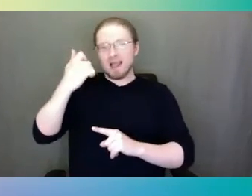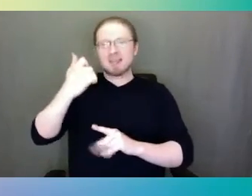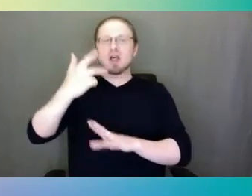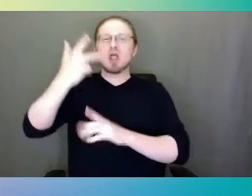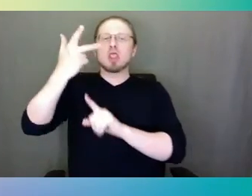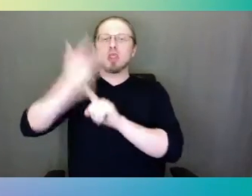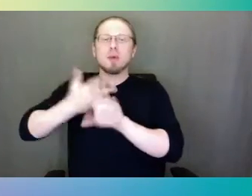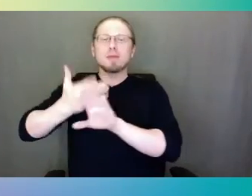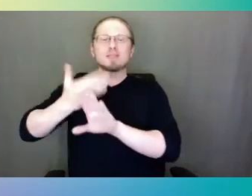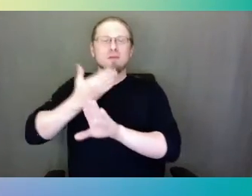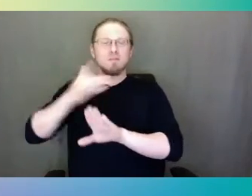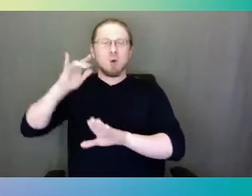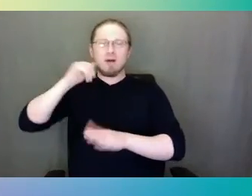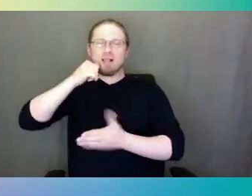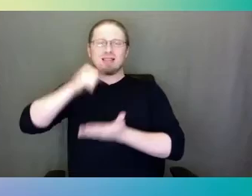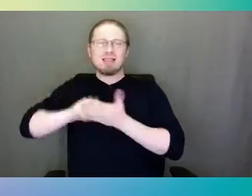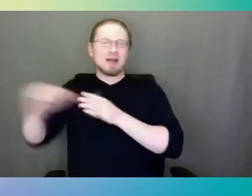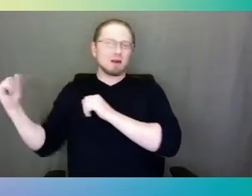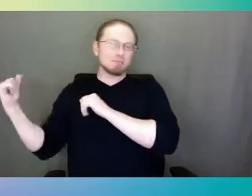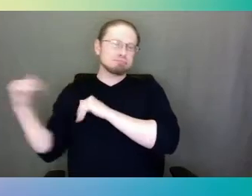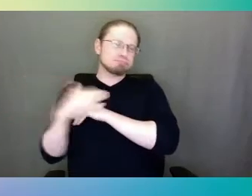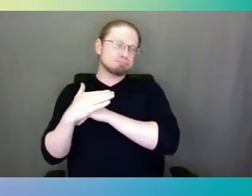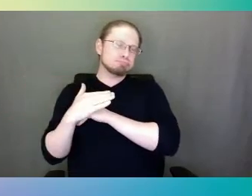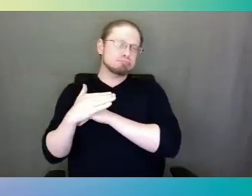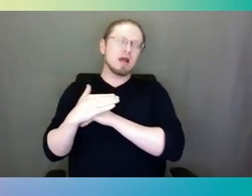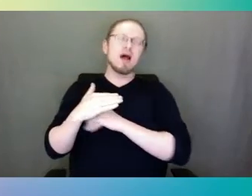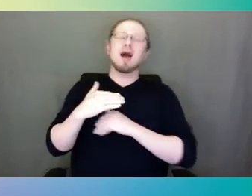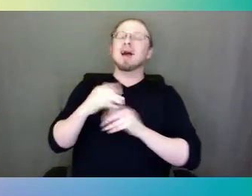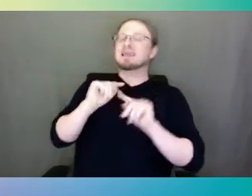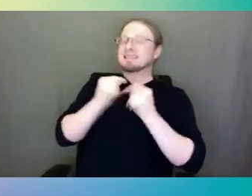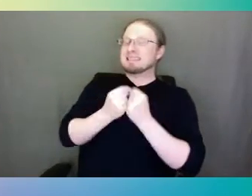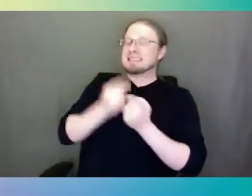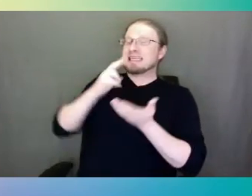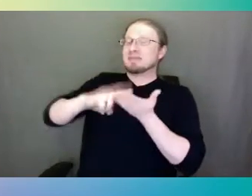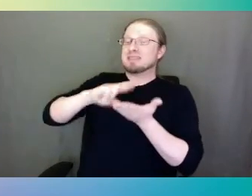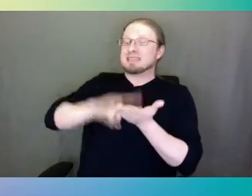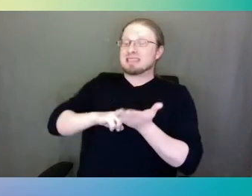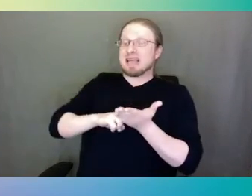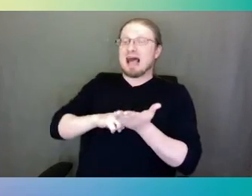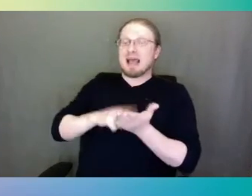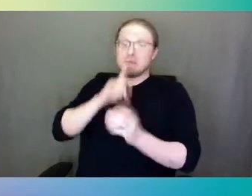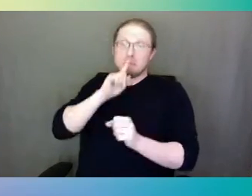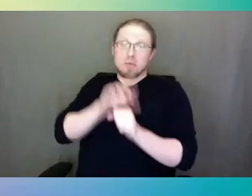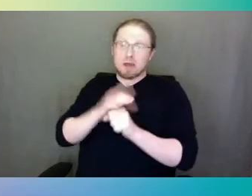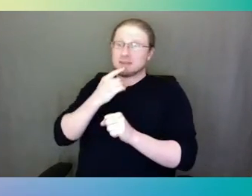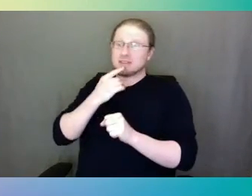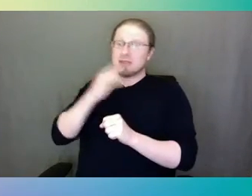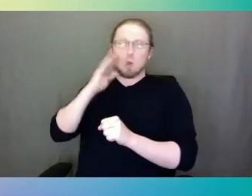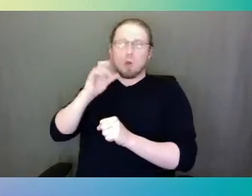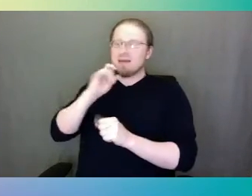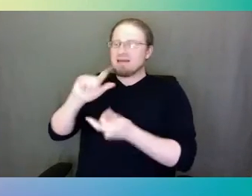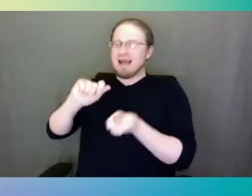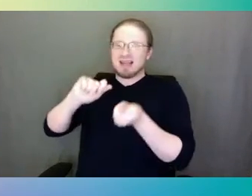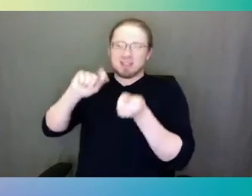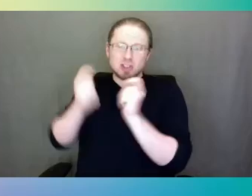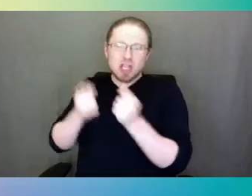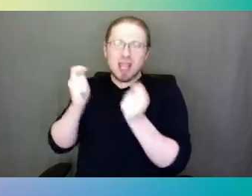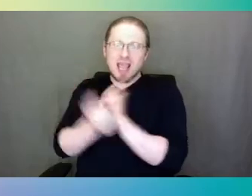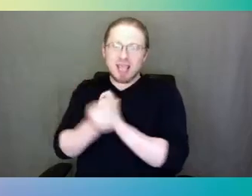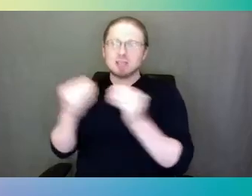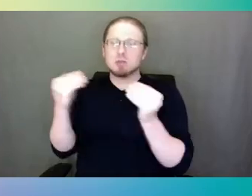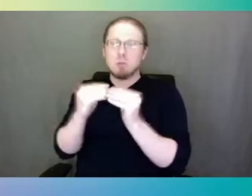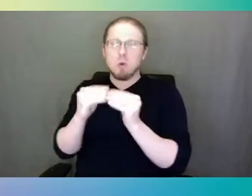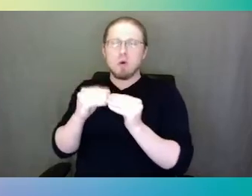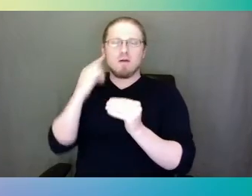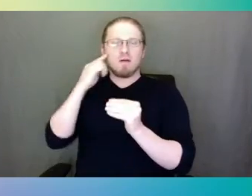any publication coming until the next publication, which didn't come out until 1971, 12 years after. So this